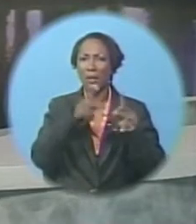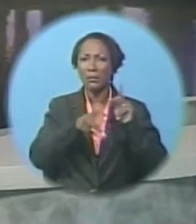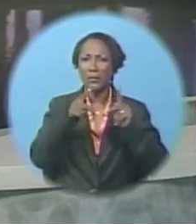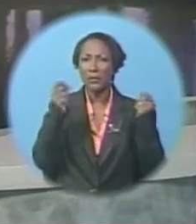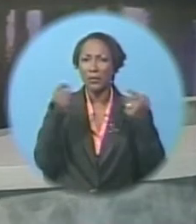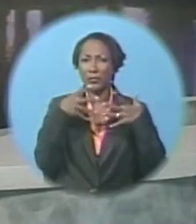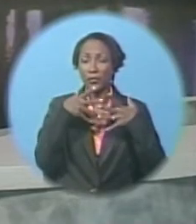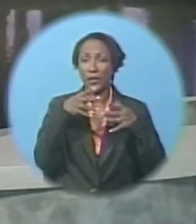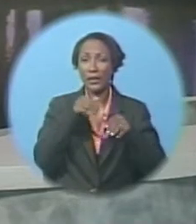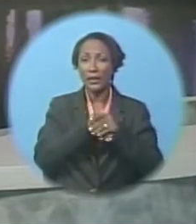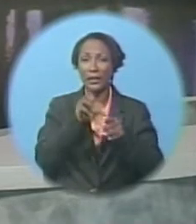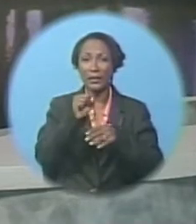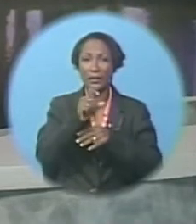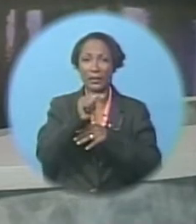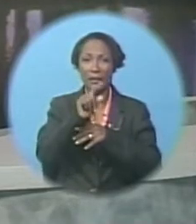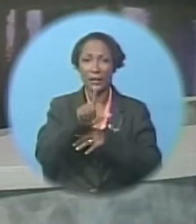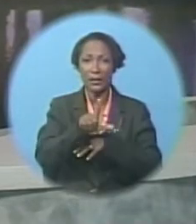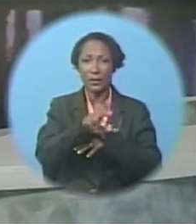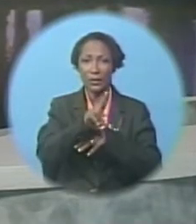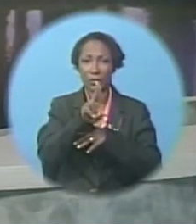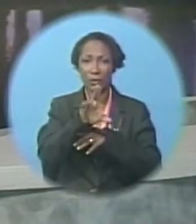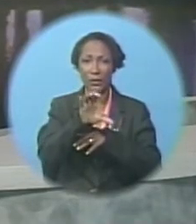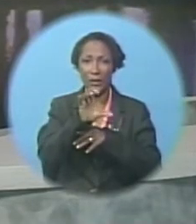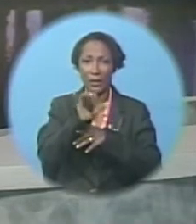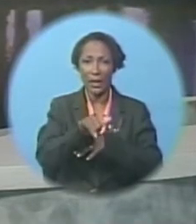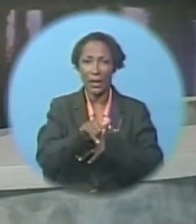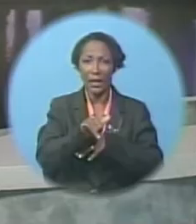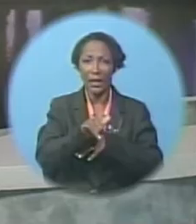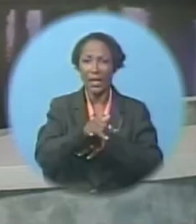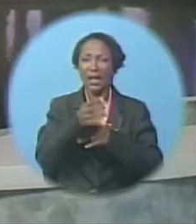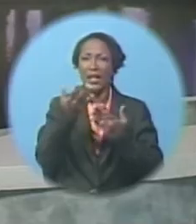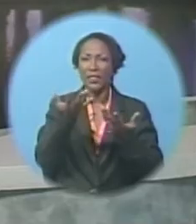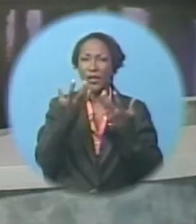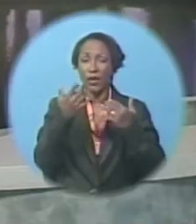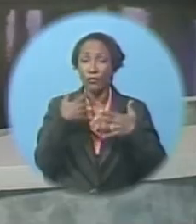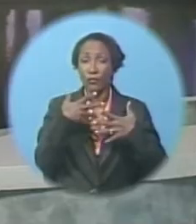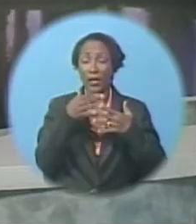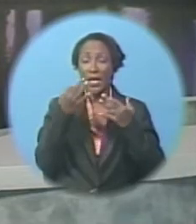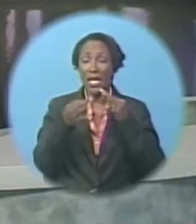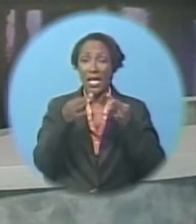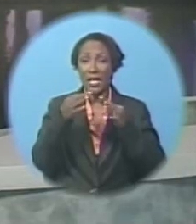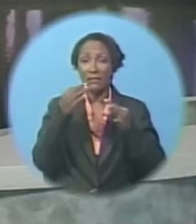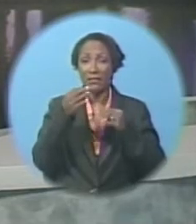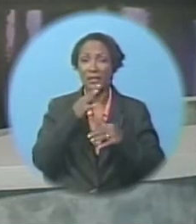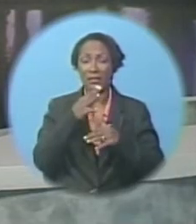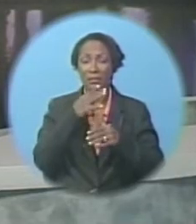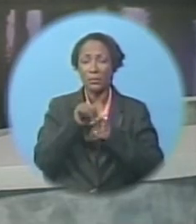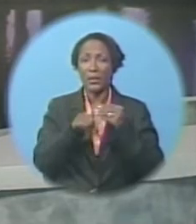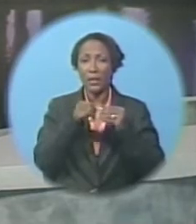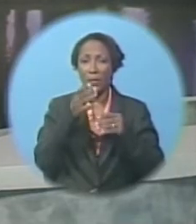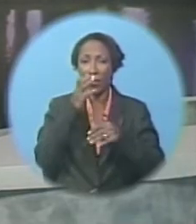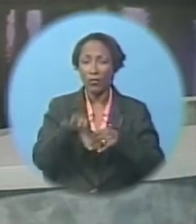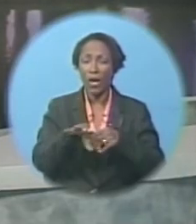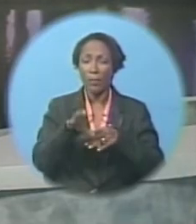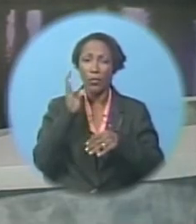of St. Lucie, and residents there are afraid that if they speak out about crime, their lives could be at